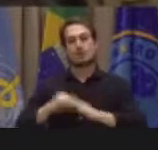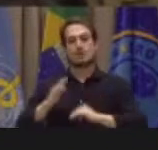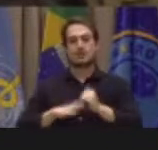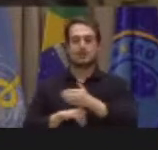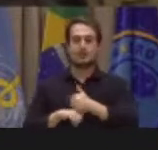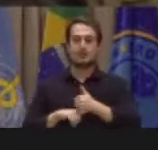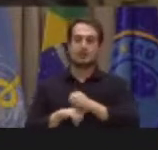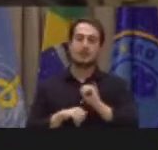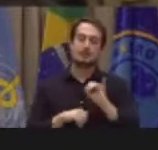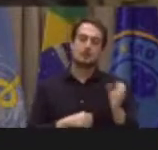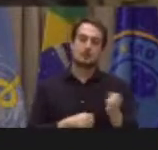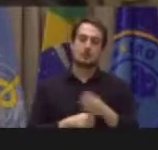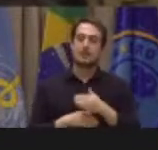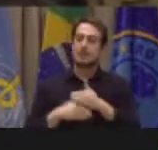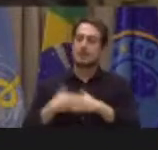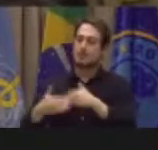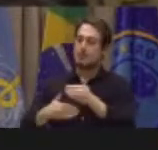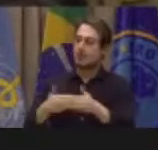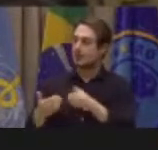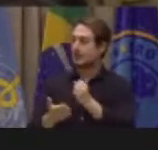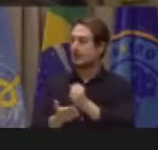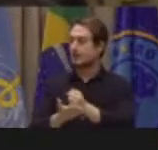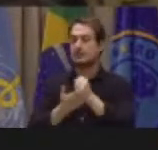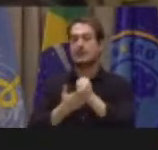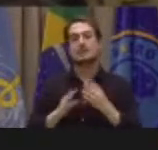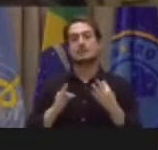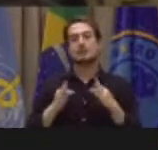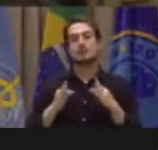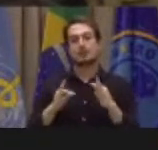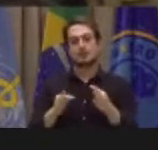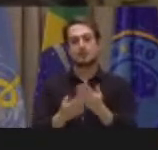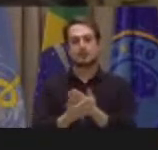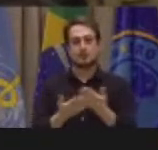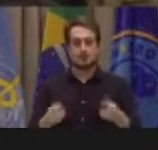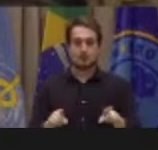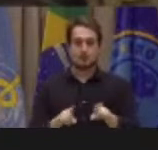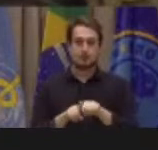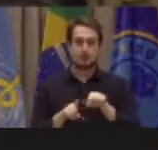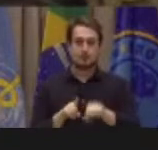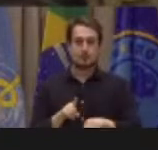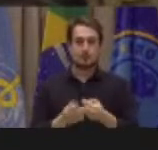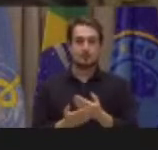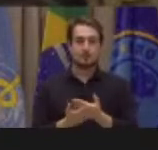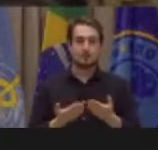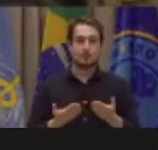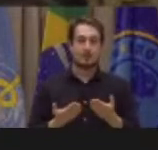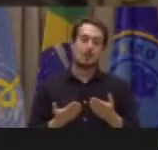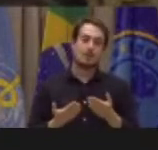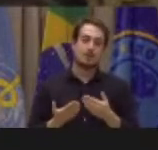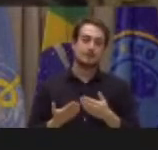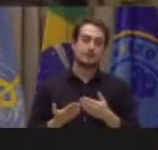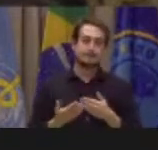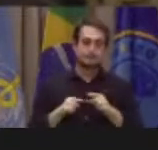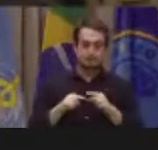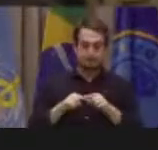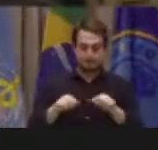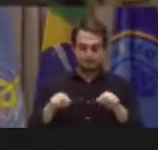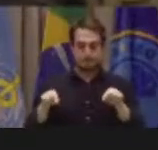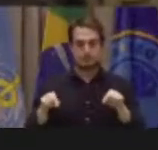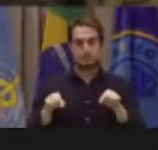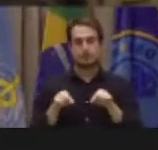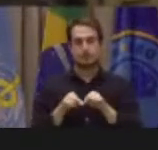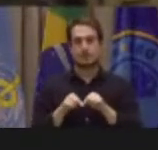it takes a long time and it takes a lot of efforts in the hospital. And we have to bring technology like